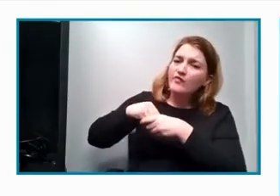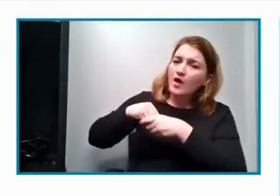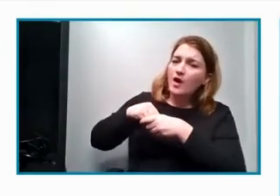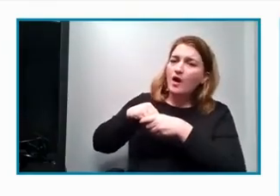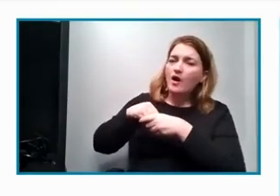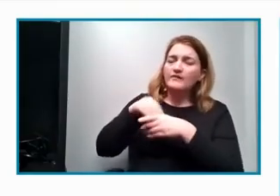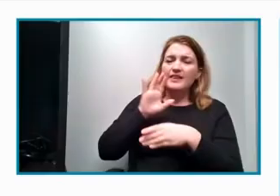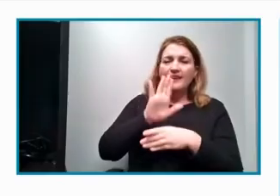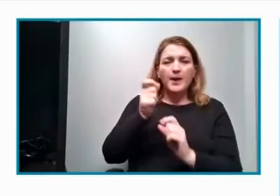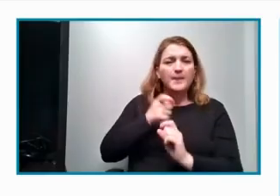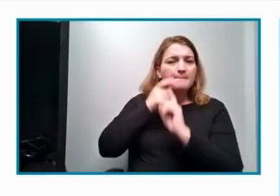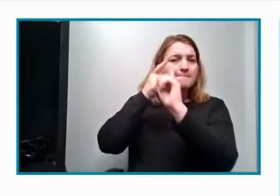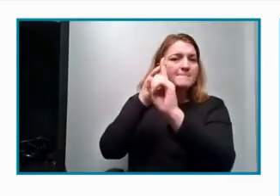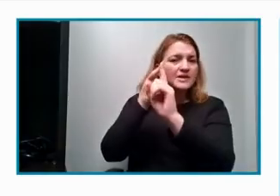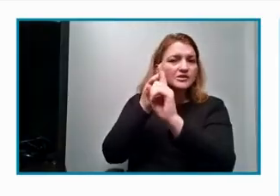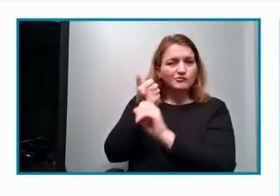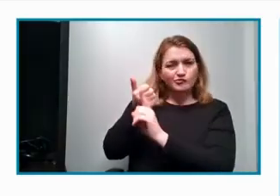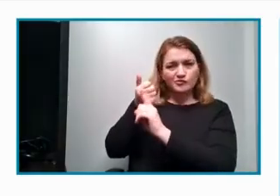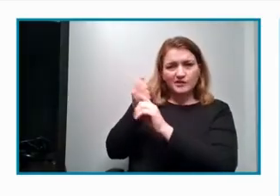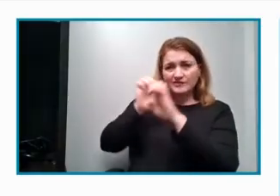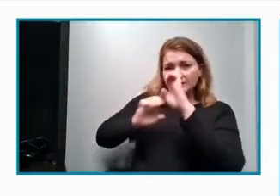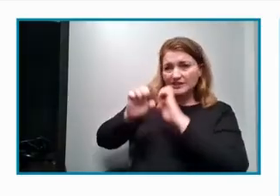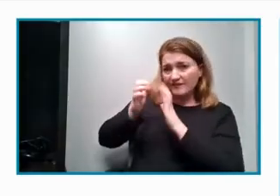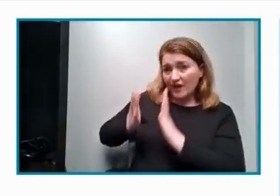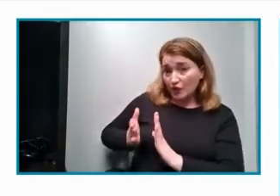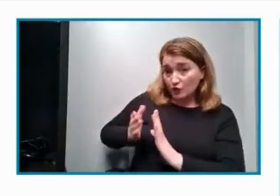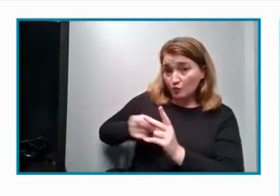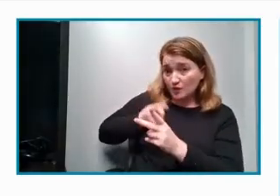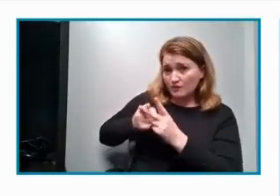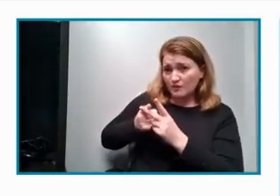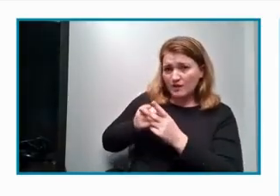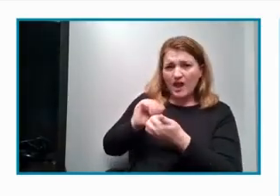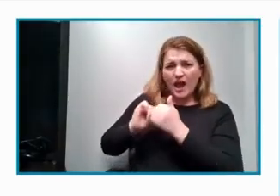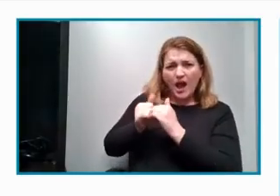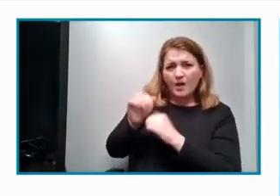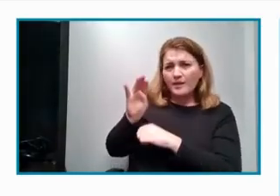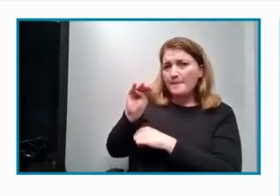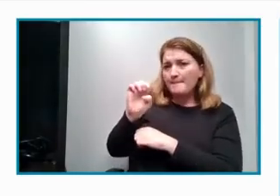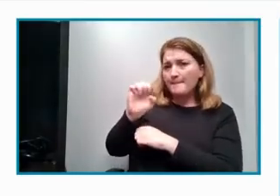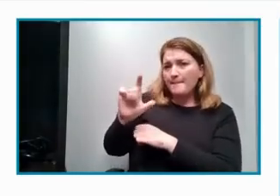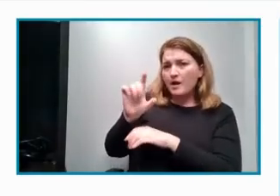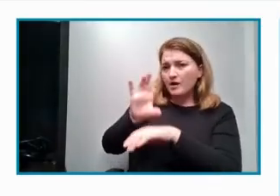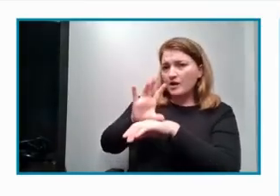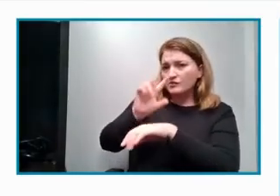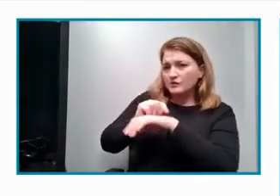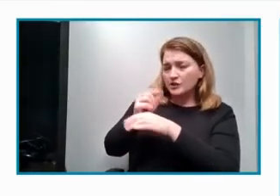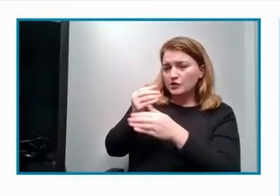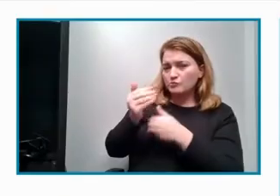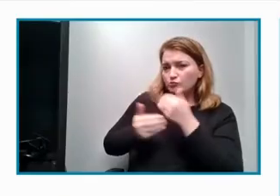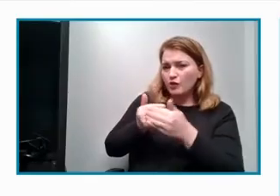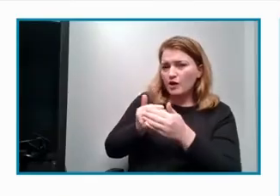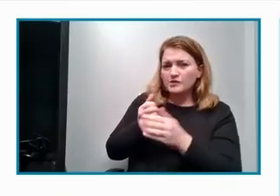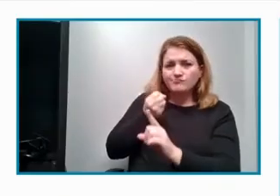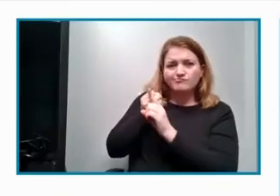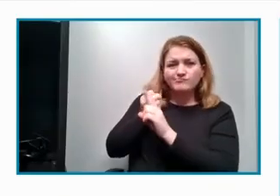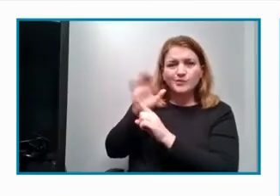and how has the MEL consultation process had an impact on your own board service?